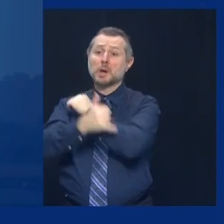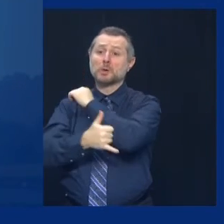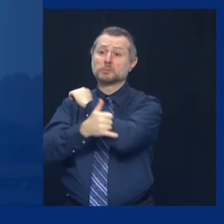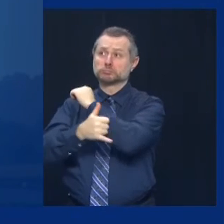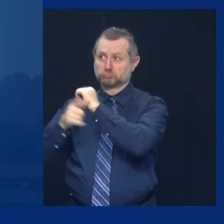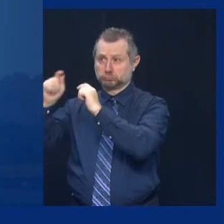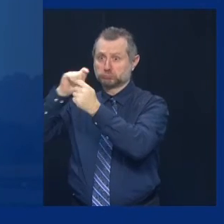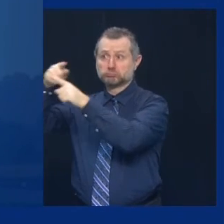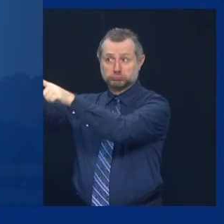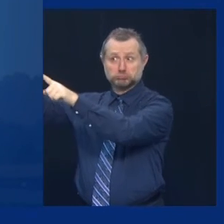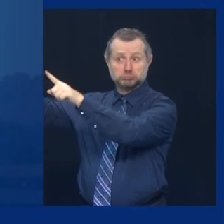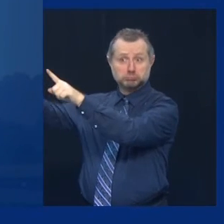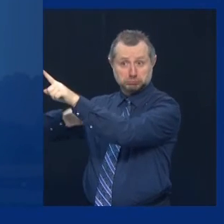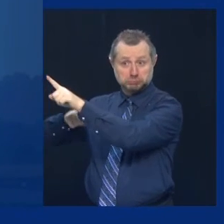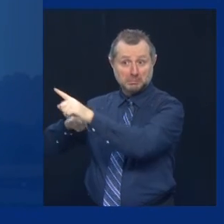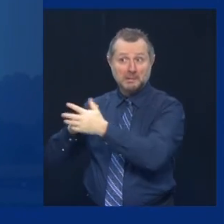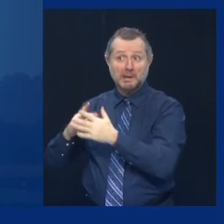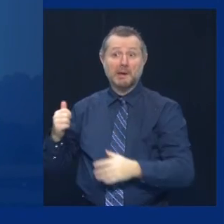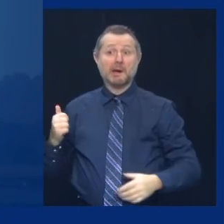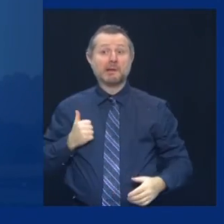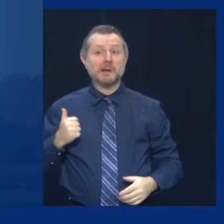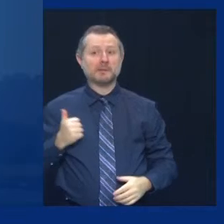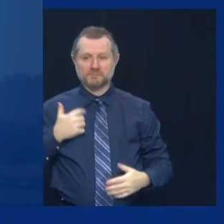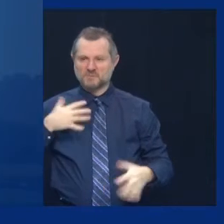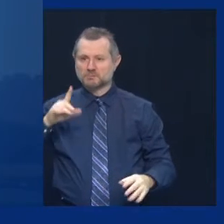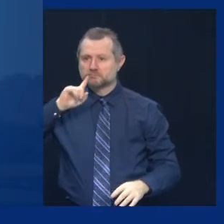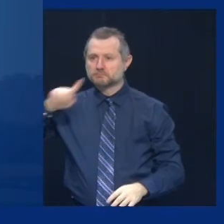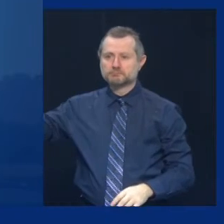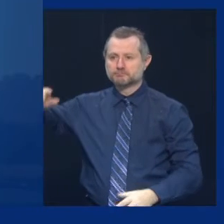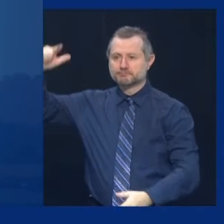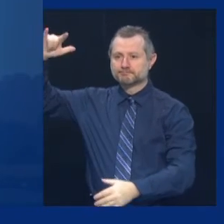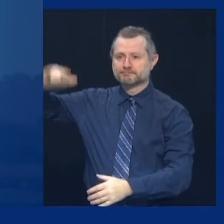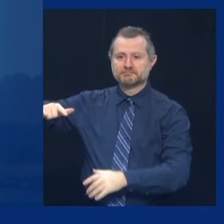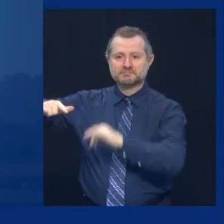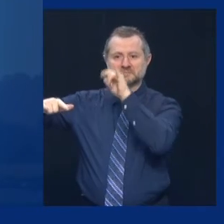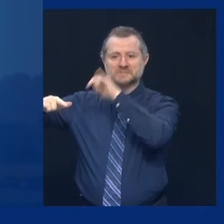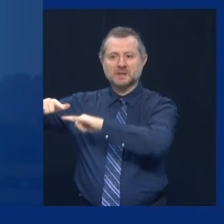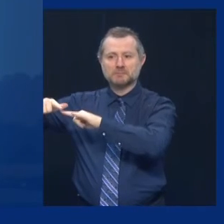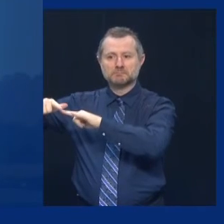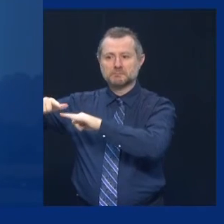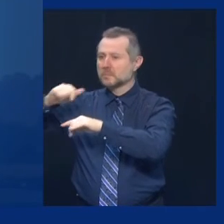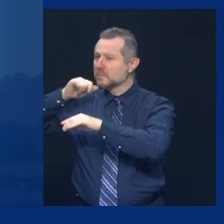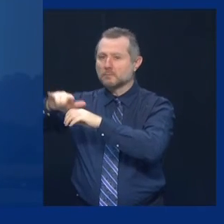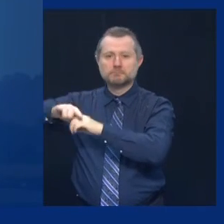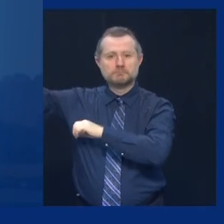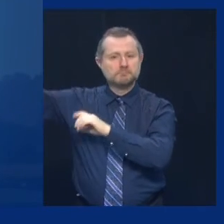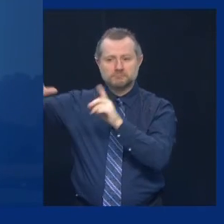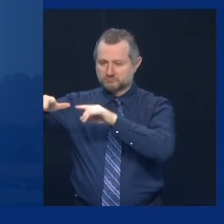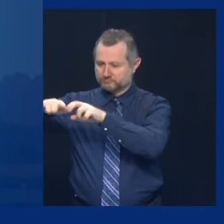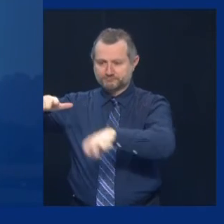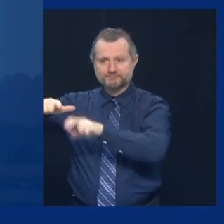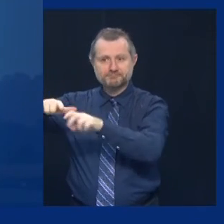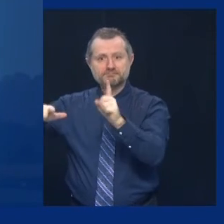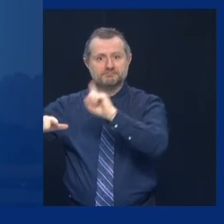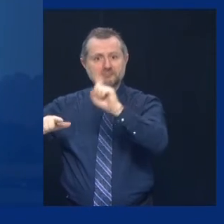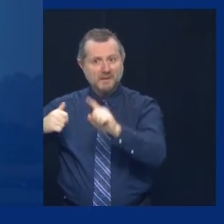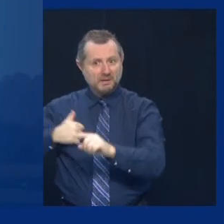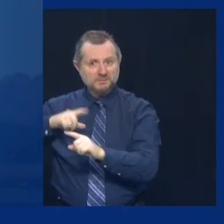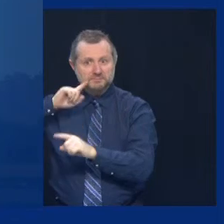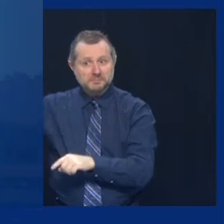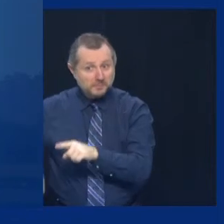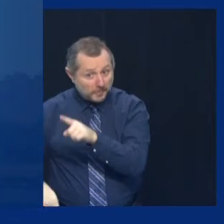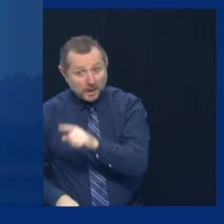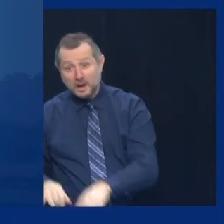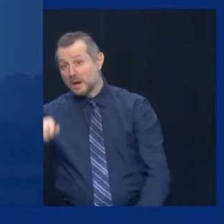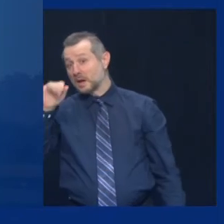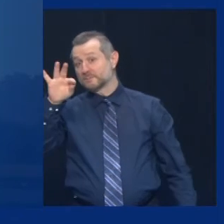tarmac because they wouldn't allow it to deboard, if the other European countries have said that